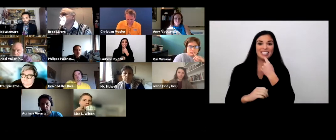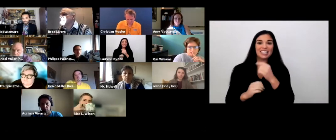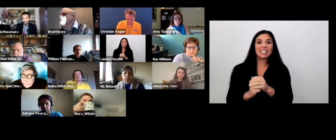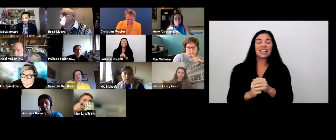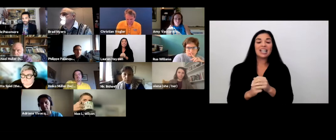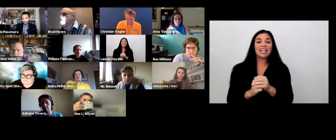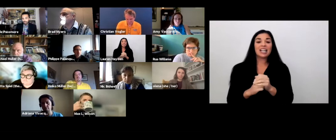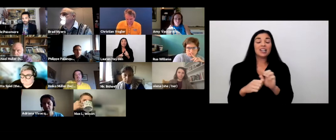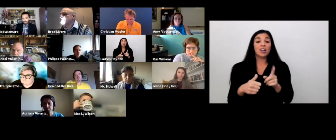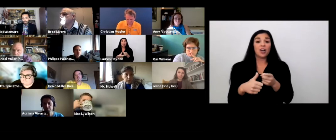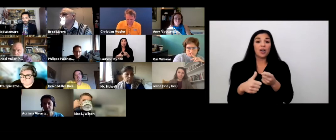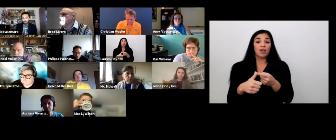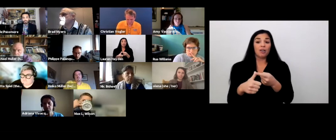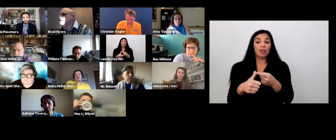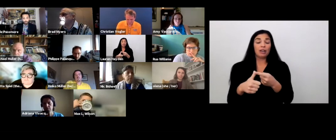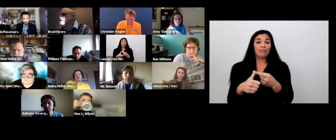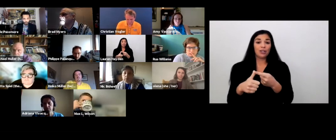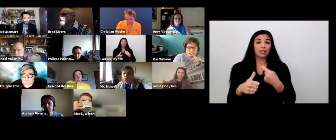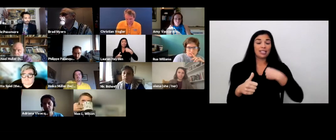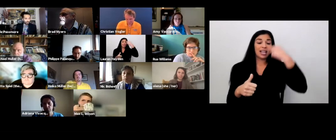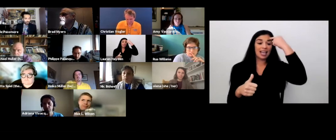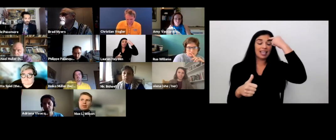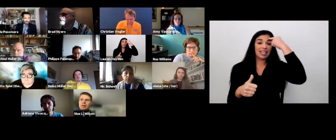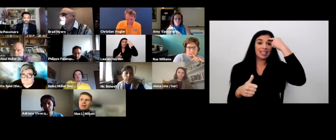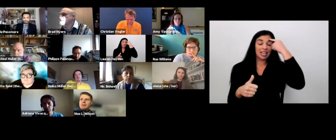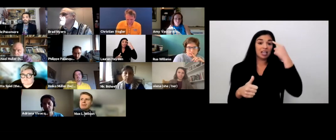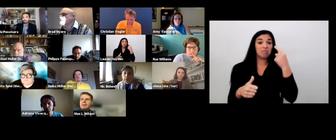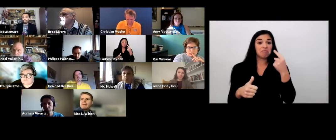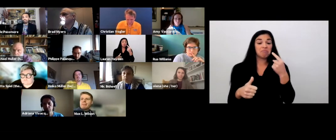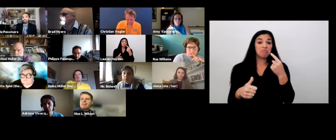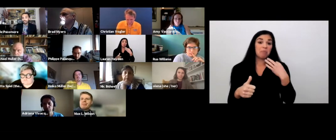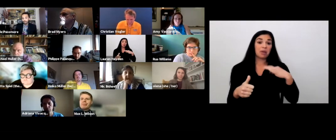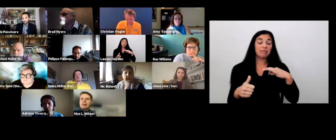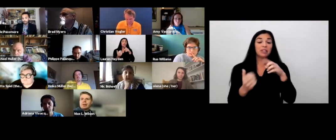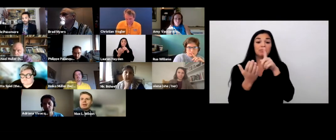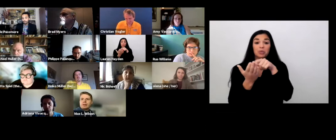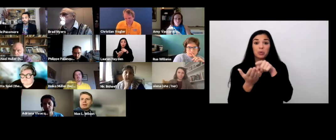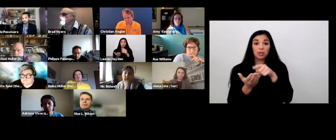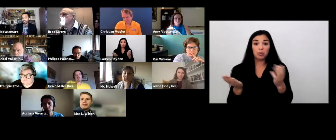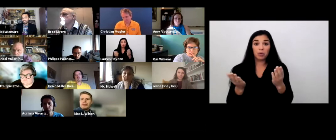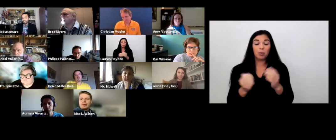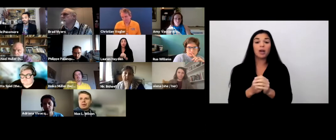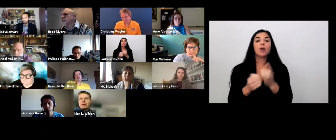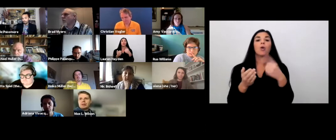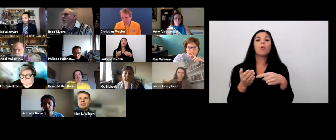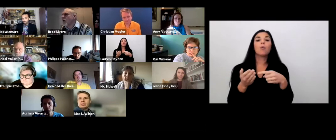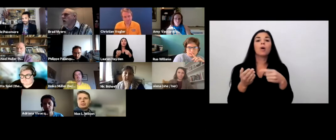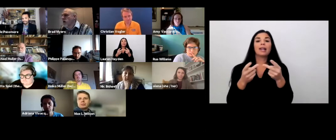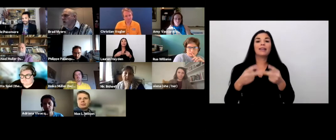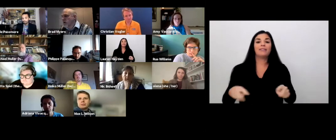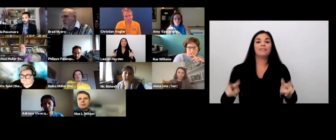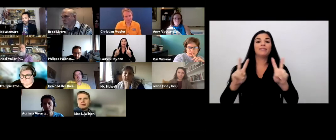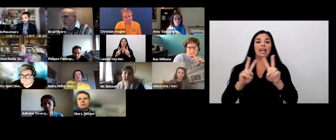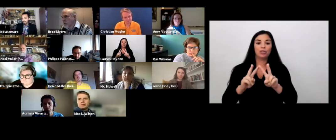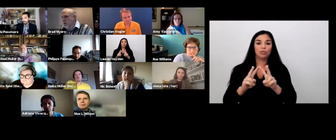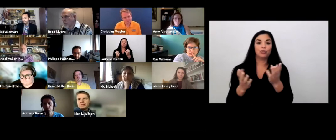the first that I think would be fruitful to explore is, what values do we wish to see our future